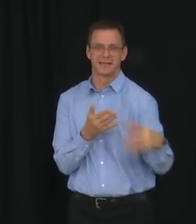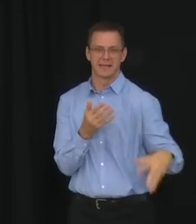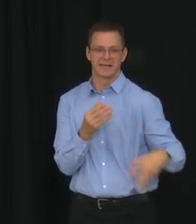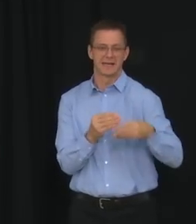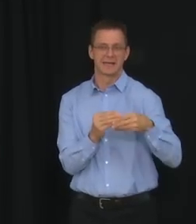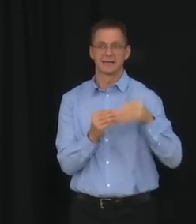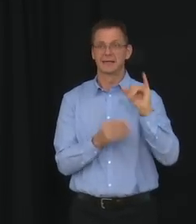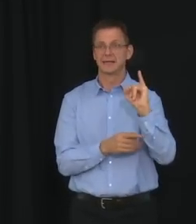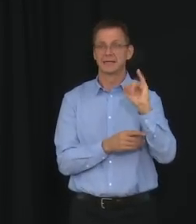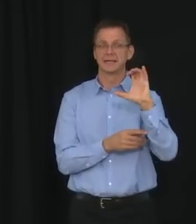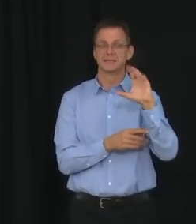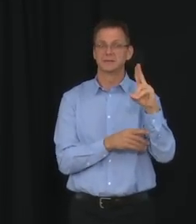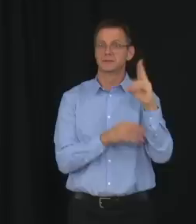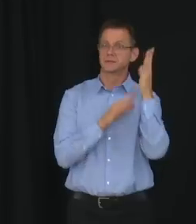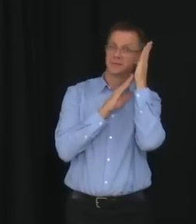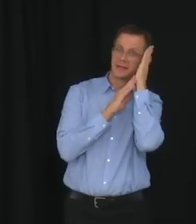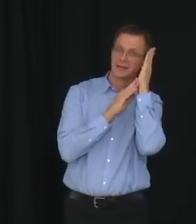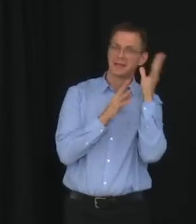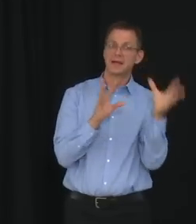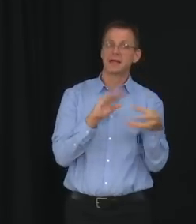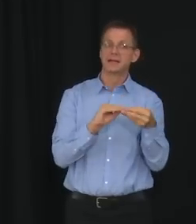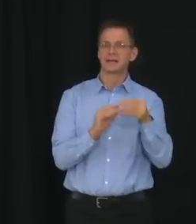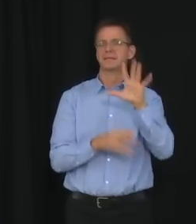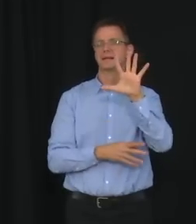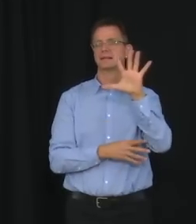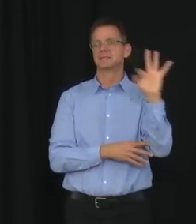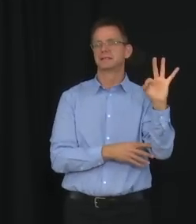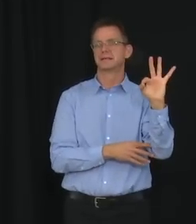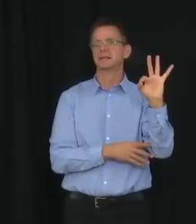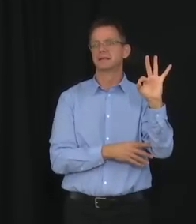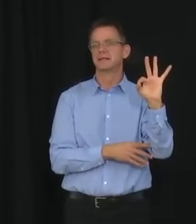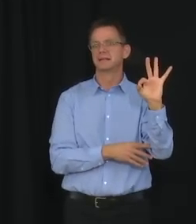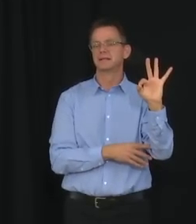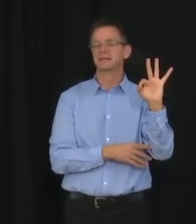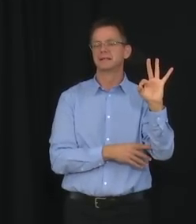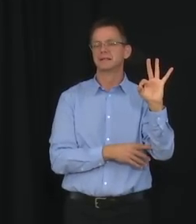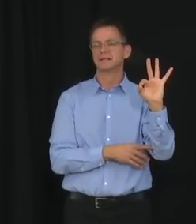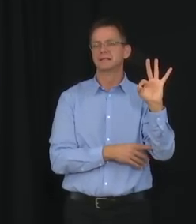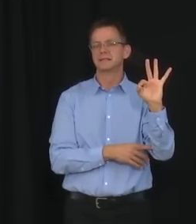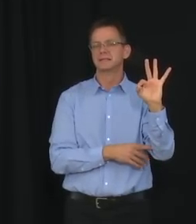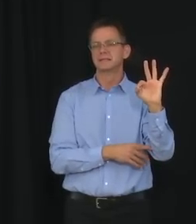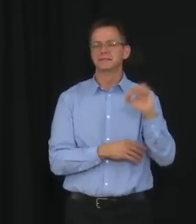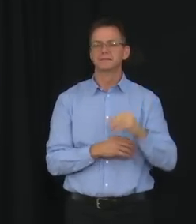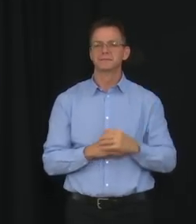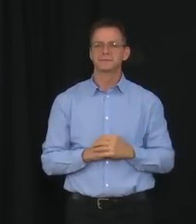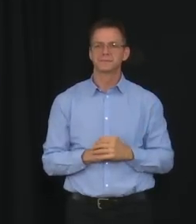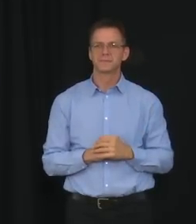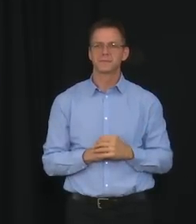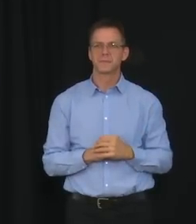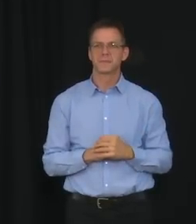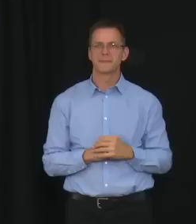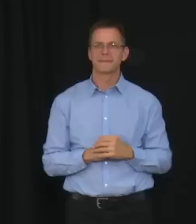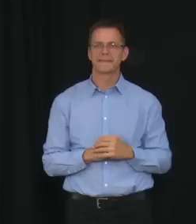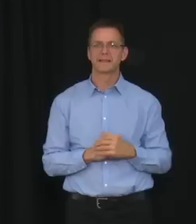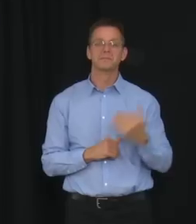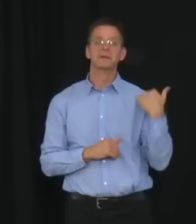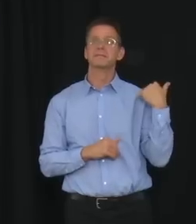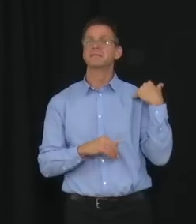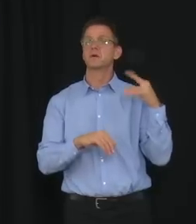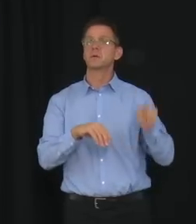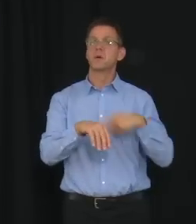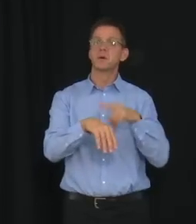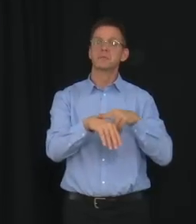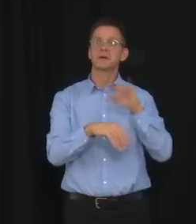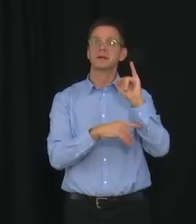capacity of 87%, remember that this includes surge beds. If we did not create the surge beds, we would be at